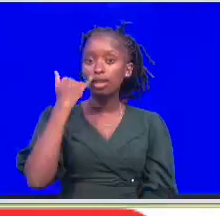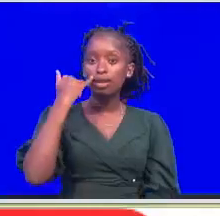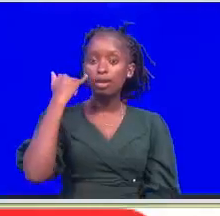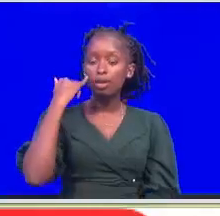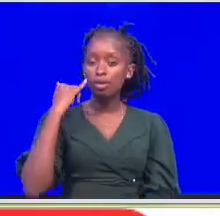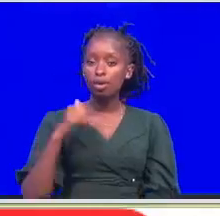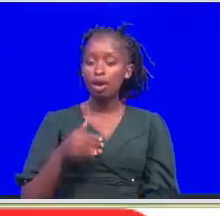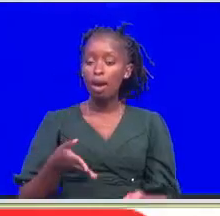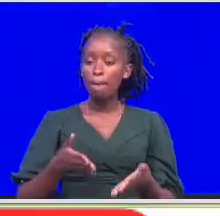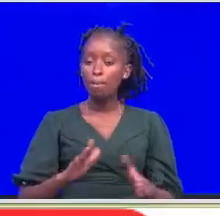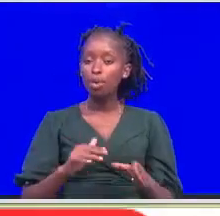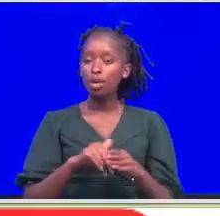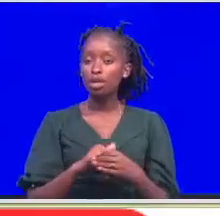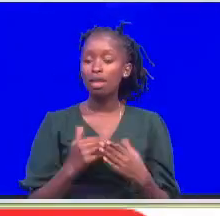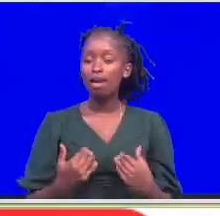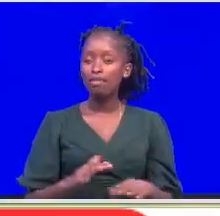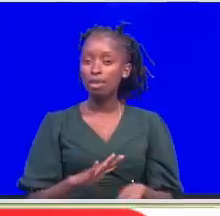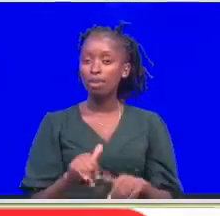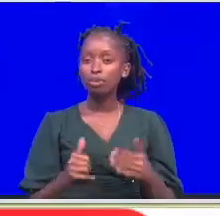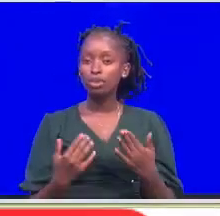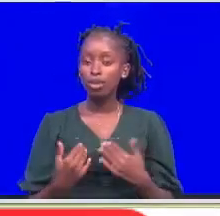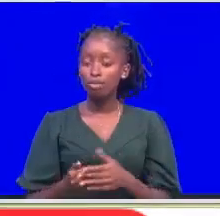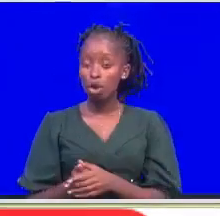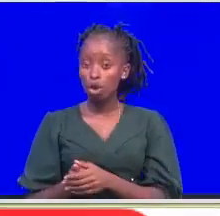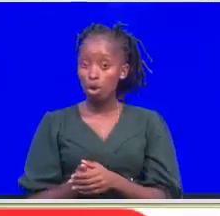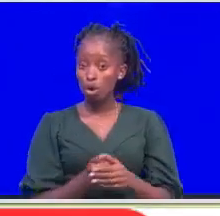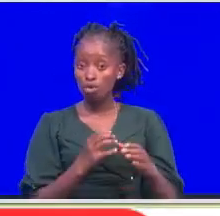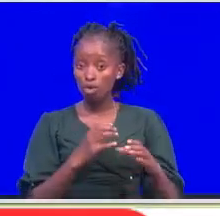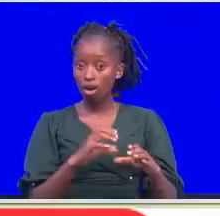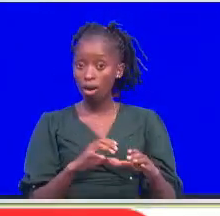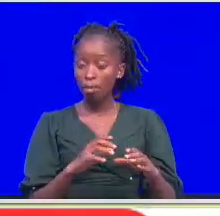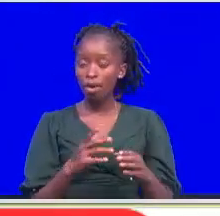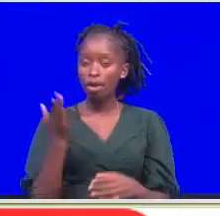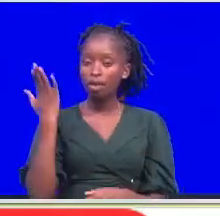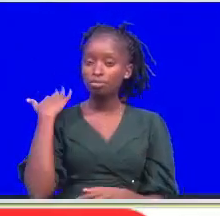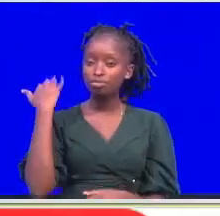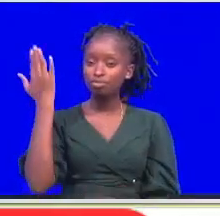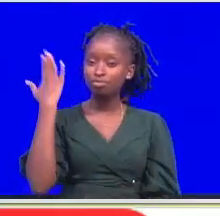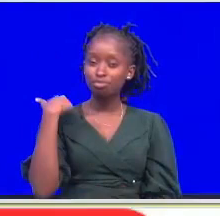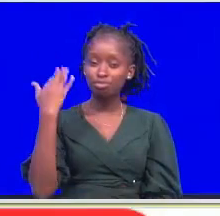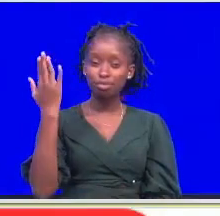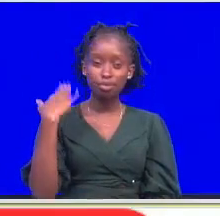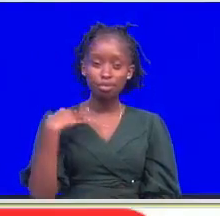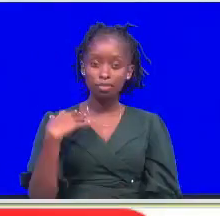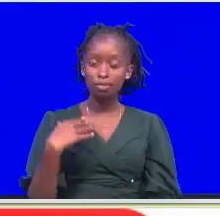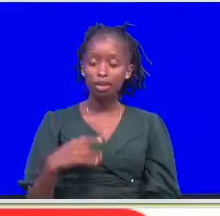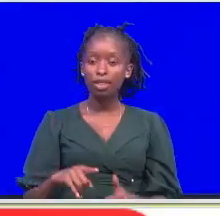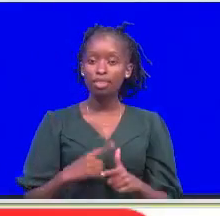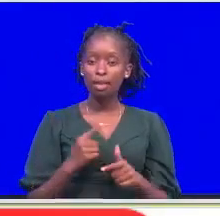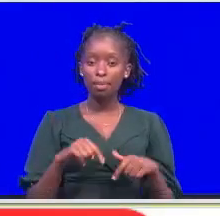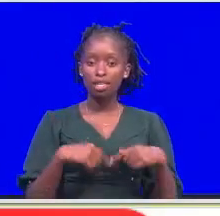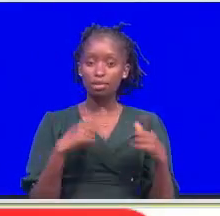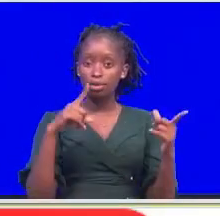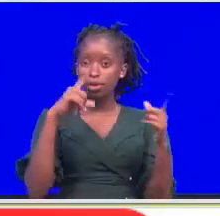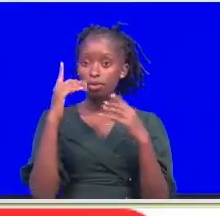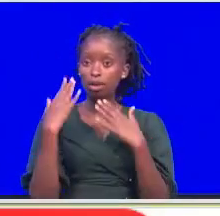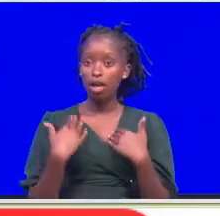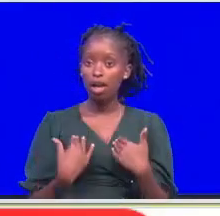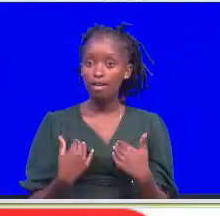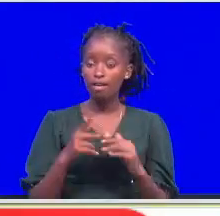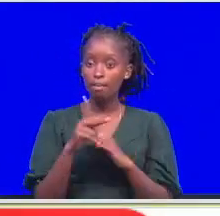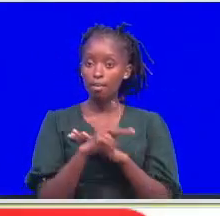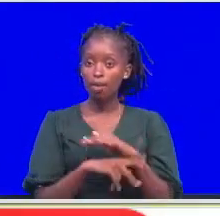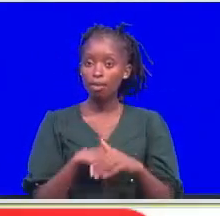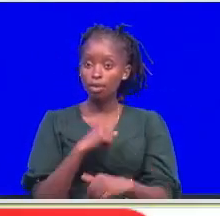vicinity of a golf club many years back. And I went to a primary school called